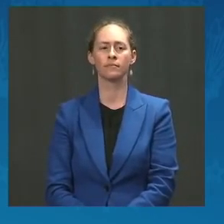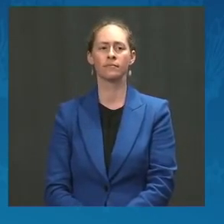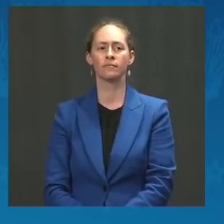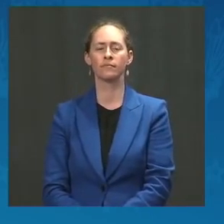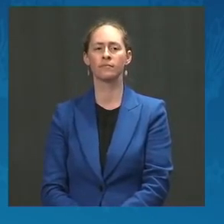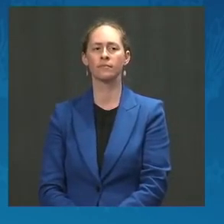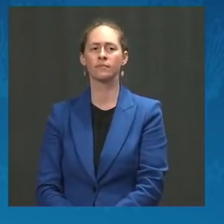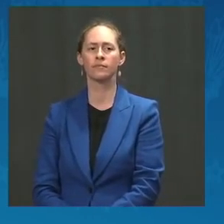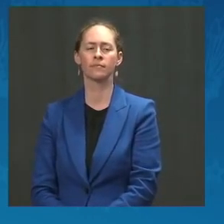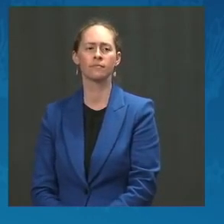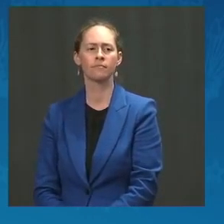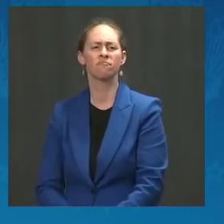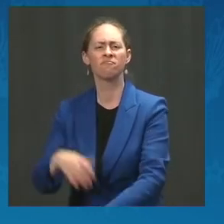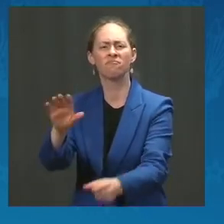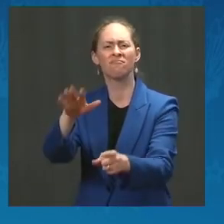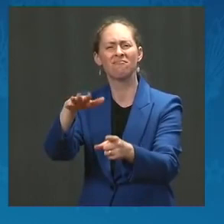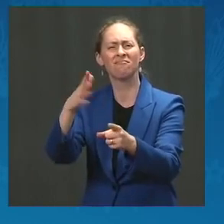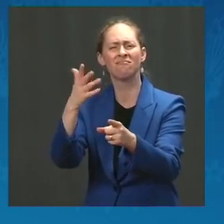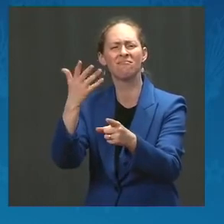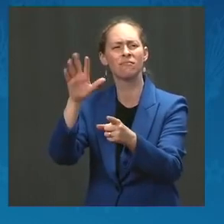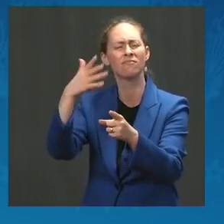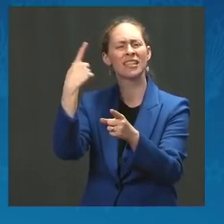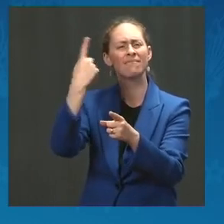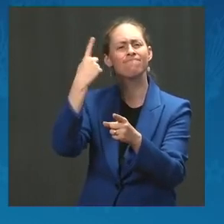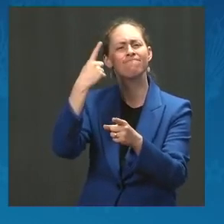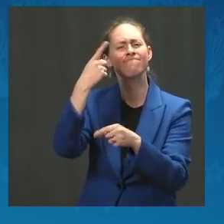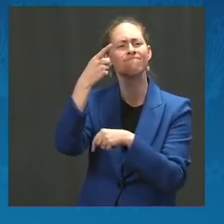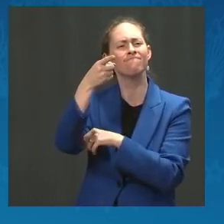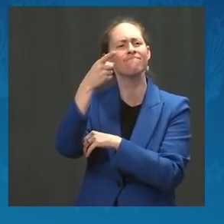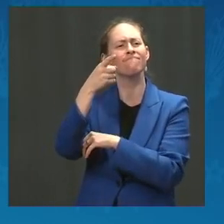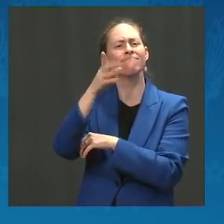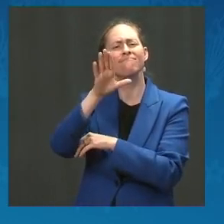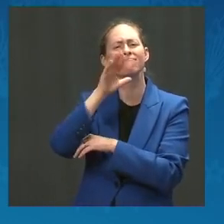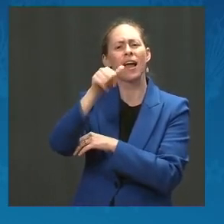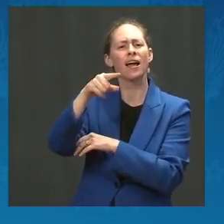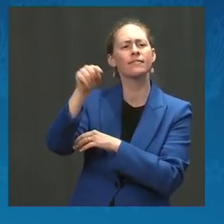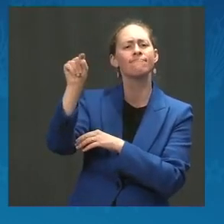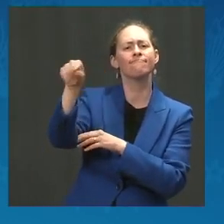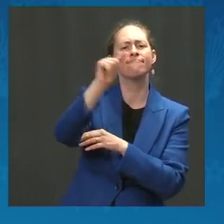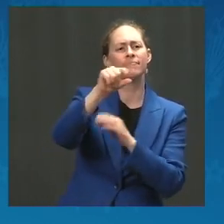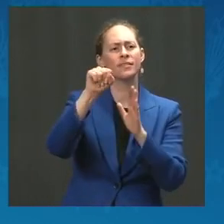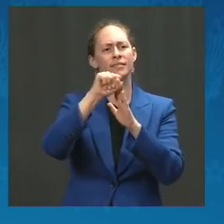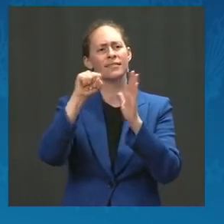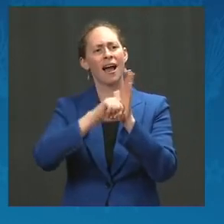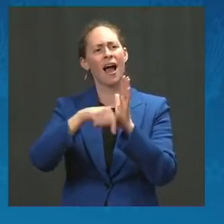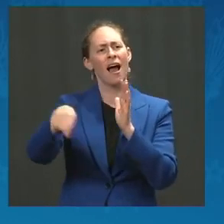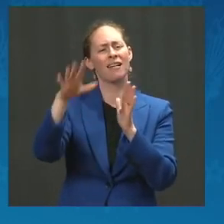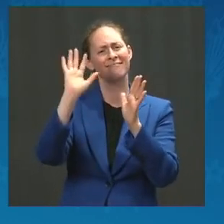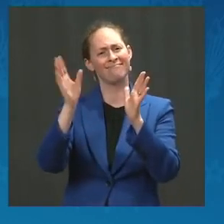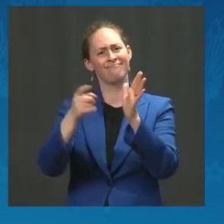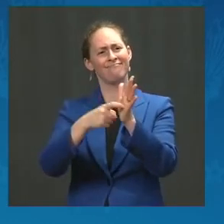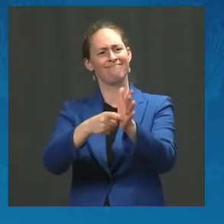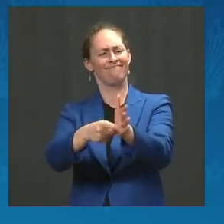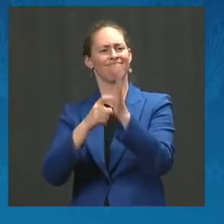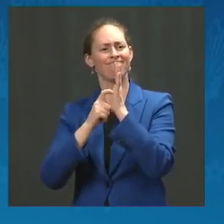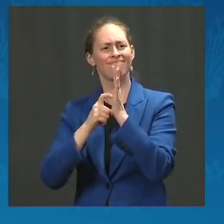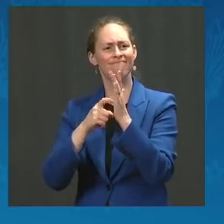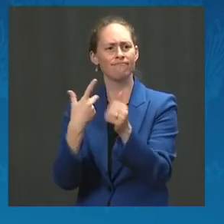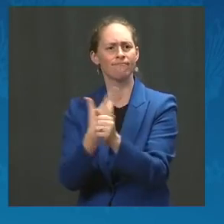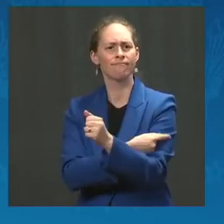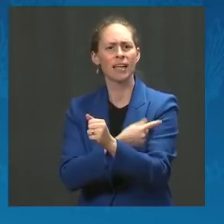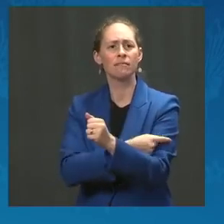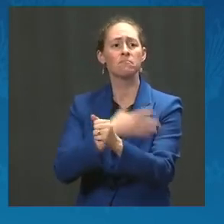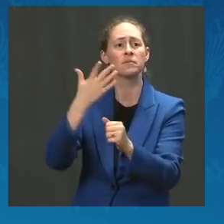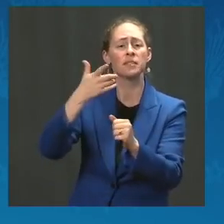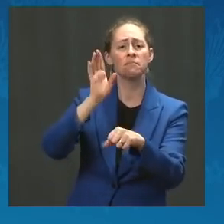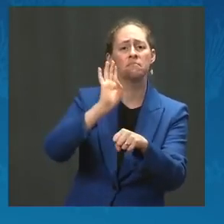mandates in states, private companies, schools? Do you want to see those entities pass vaccine mandates? Well, I'd like